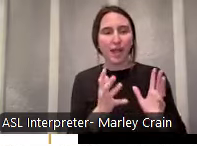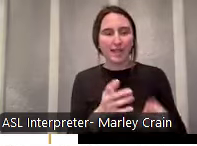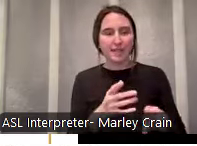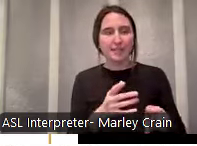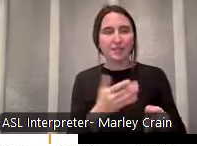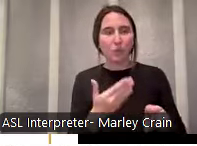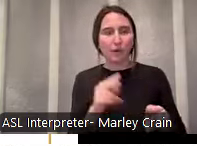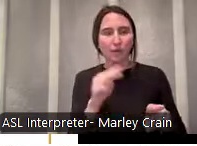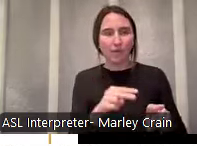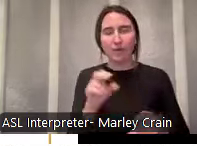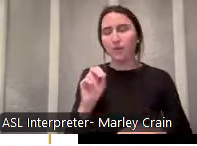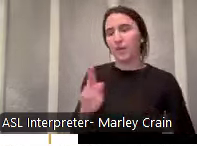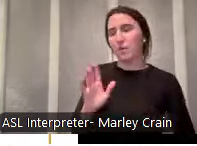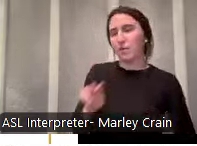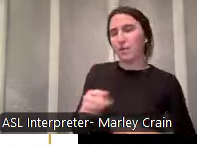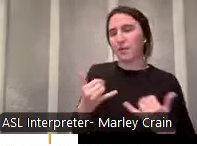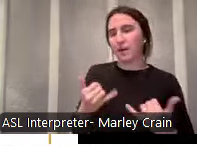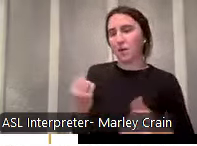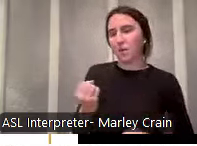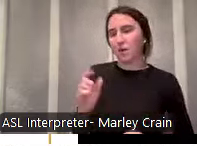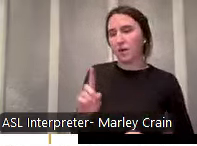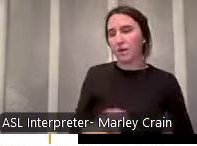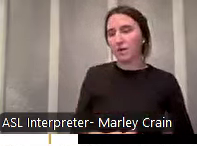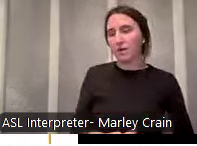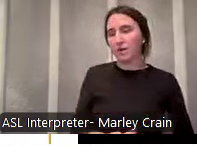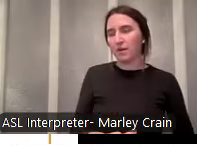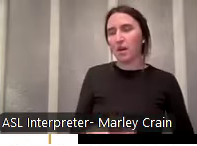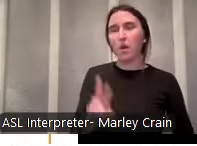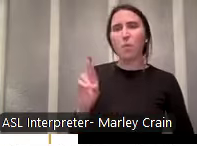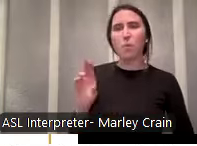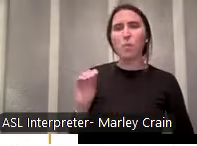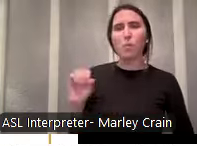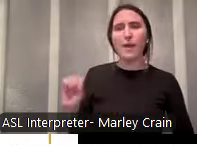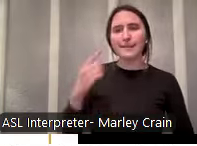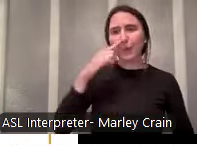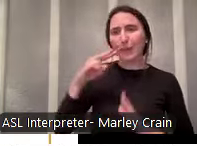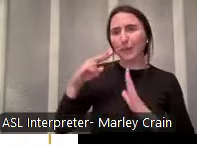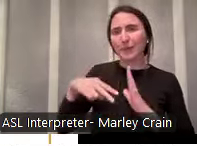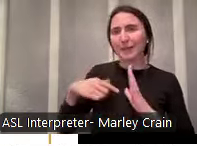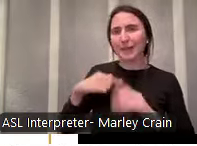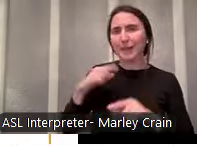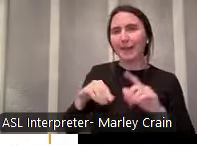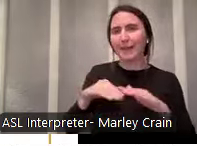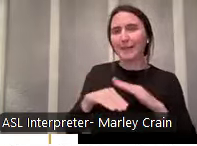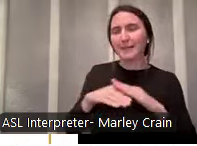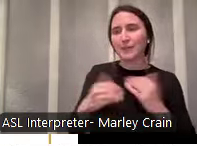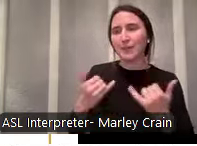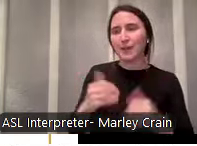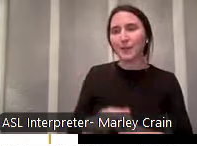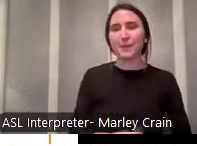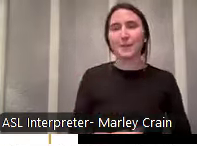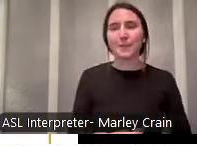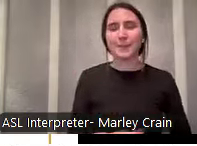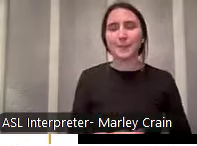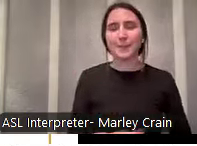I can get that up. Actually, Ross, can you read it? I'm having trouble. I don't know why I can't seem to access it over my thing. Yeah, no